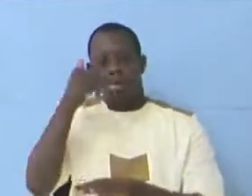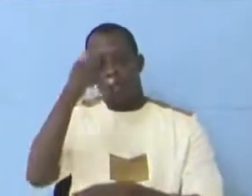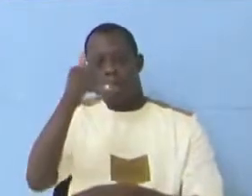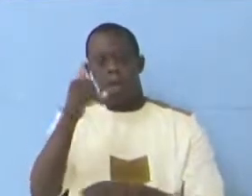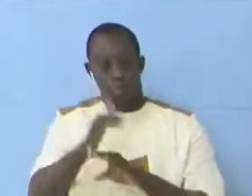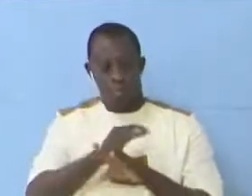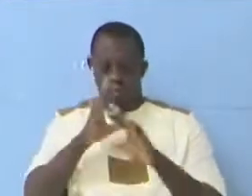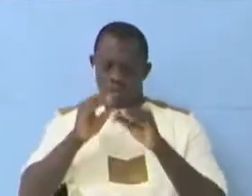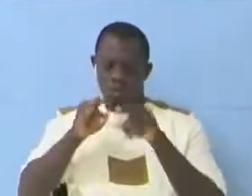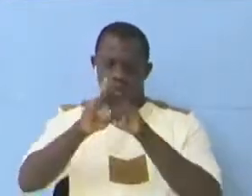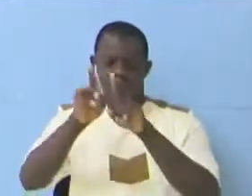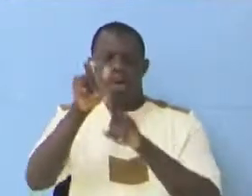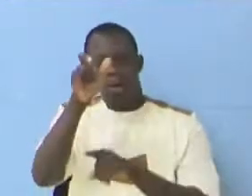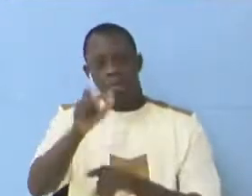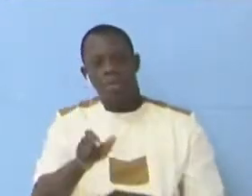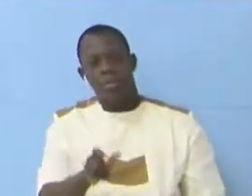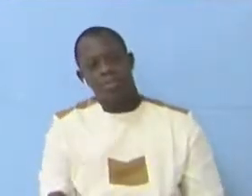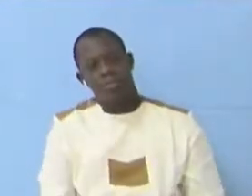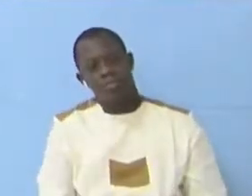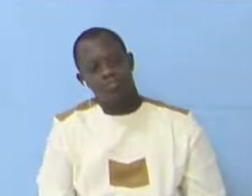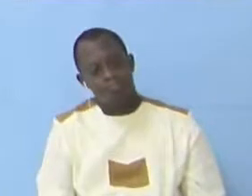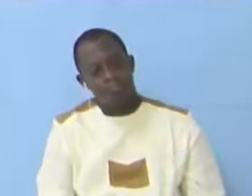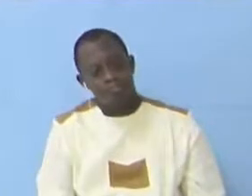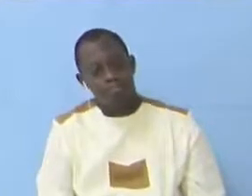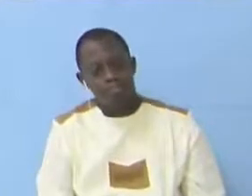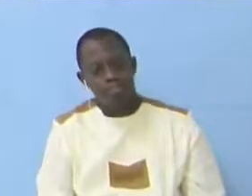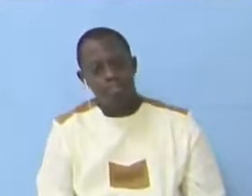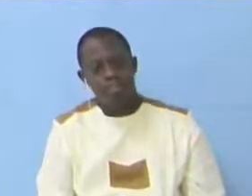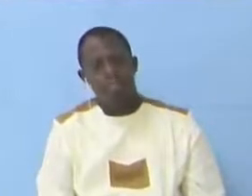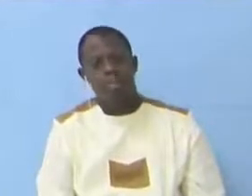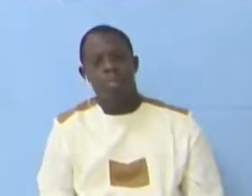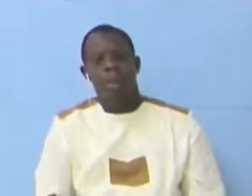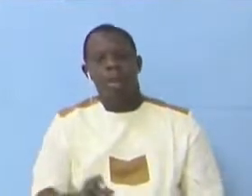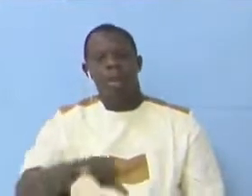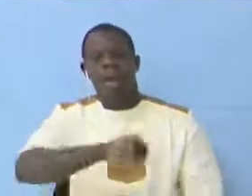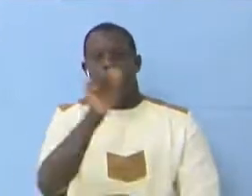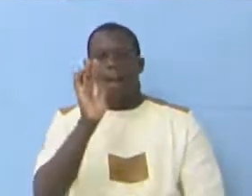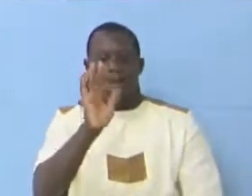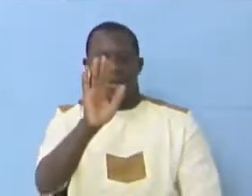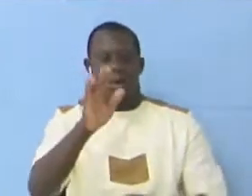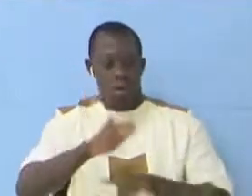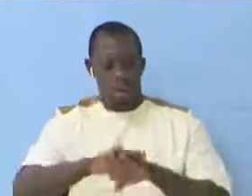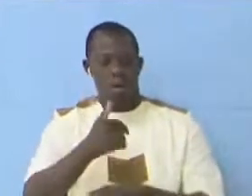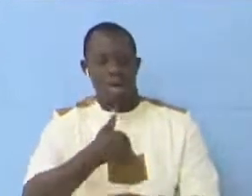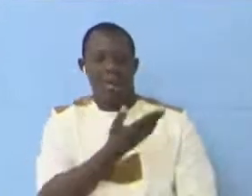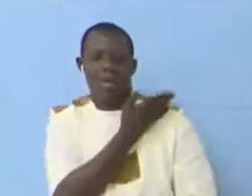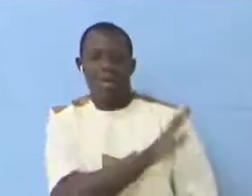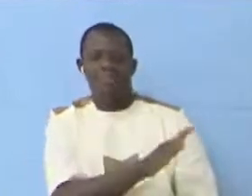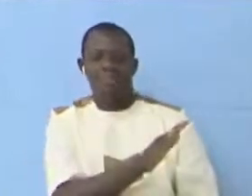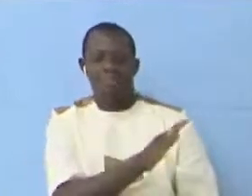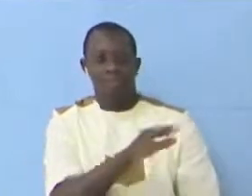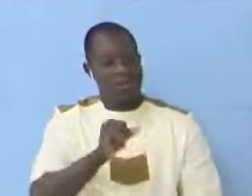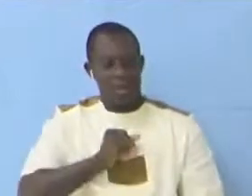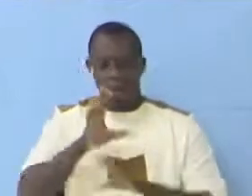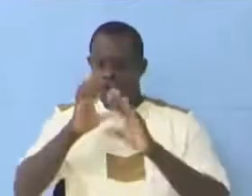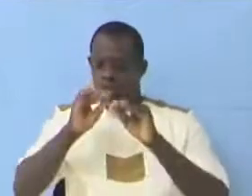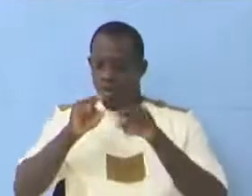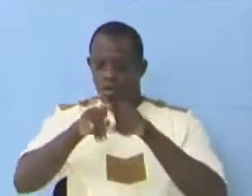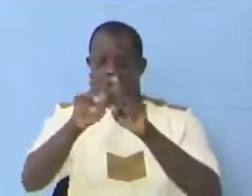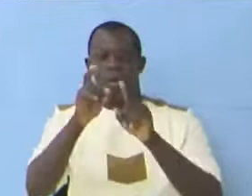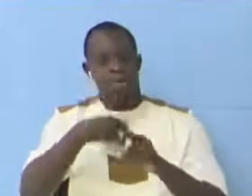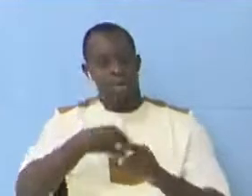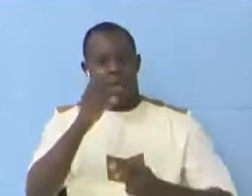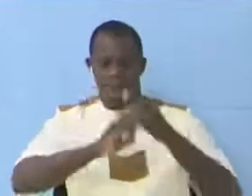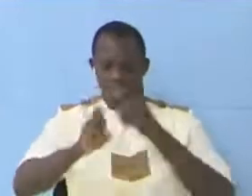And later on I left. He did not talk to me again. Madam. I continued what